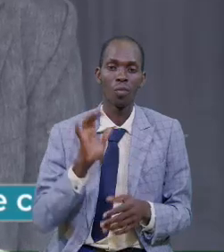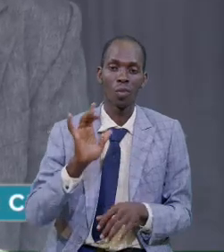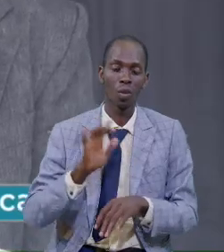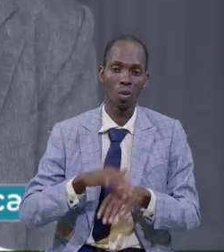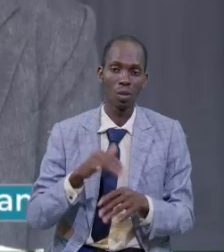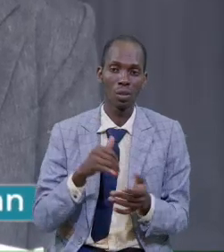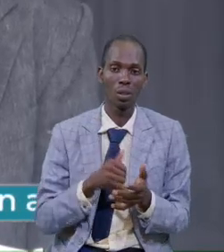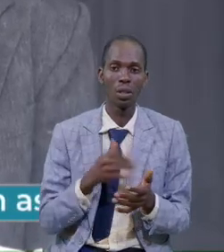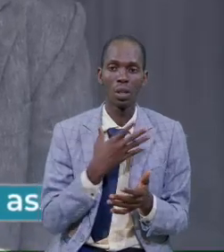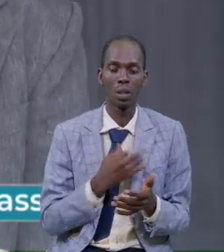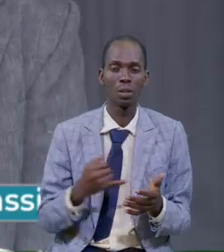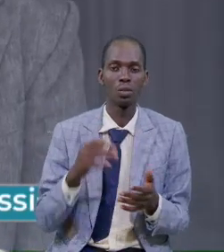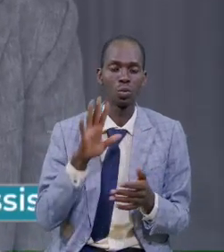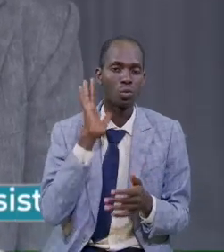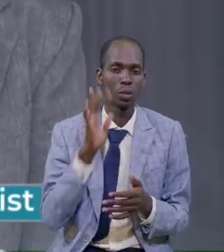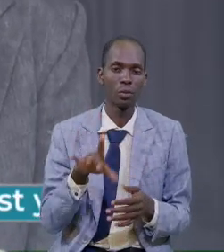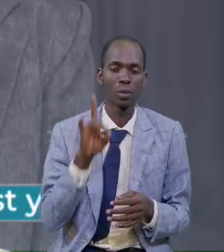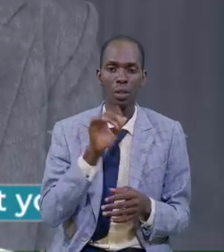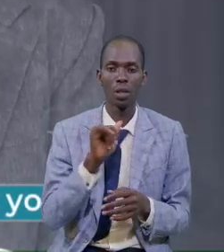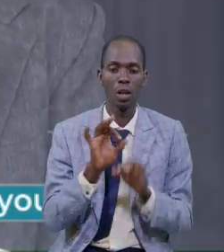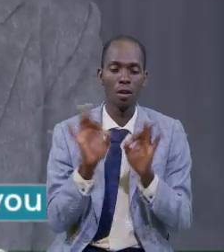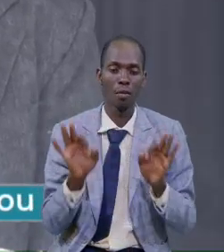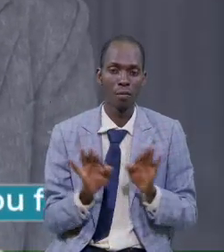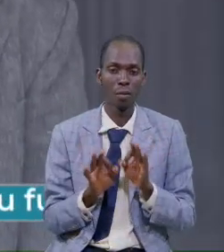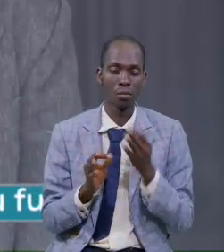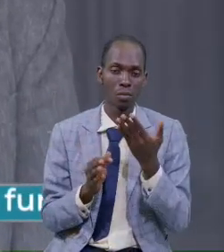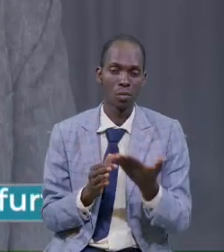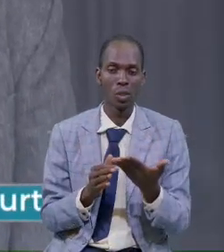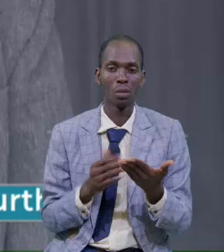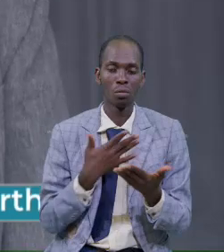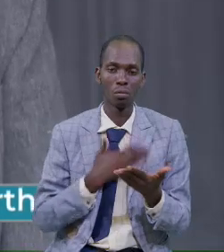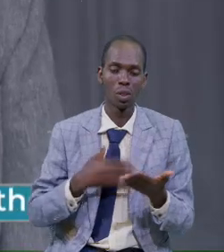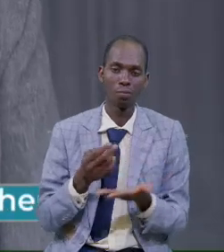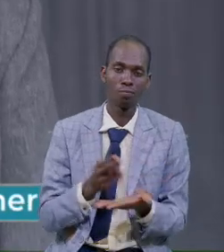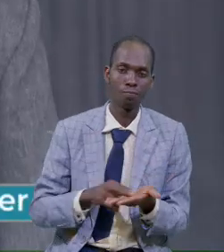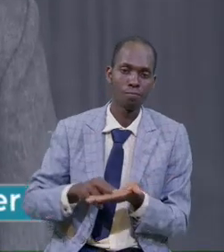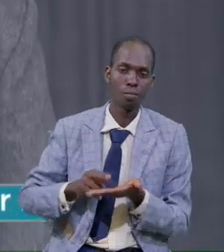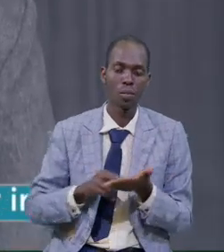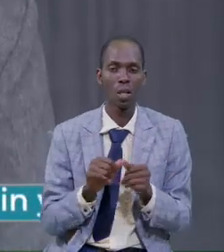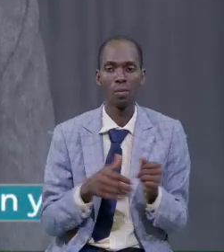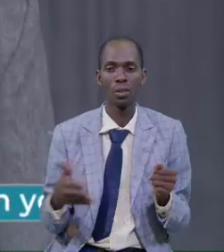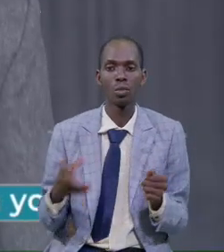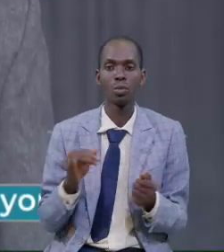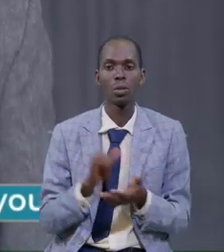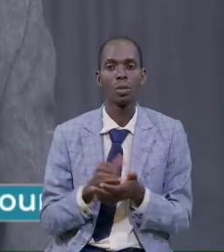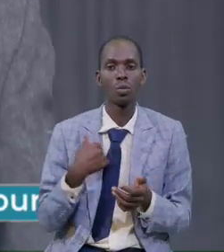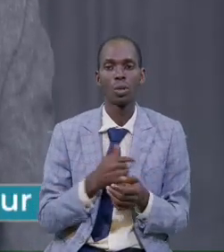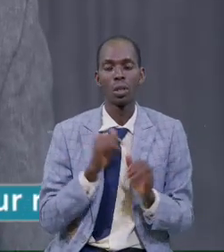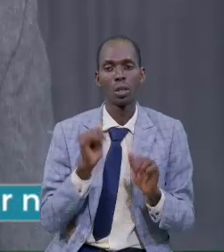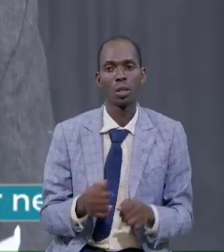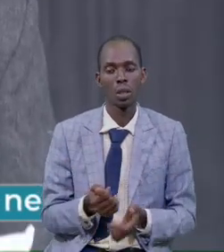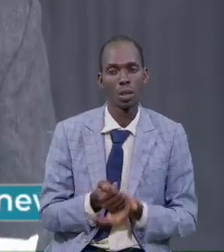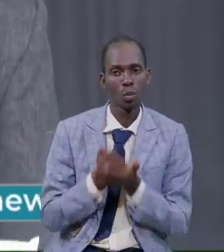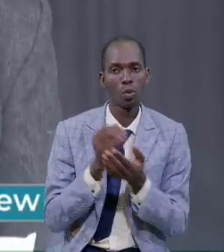form so we can assist you further in your new work with Christ.